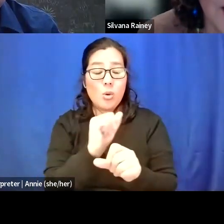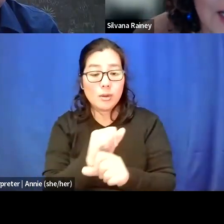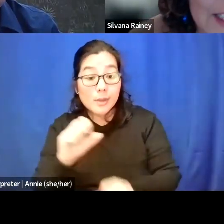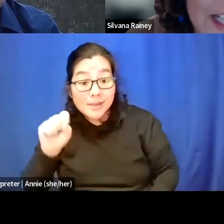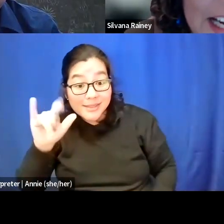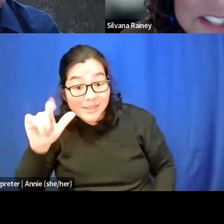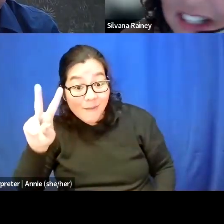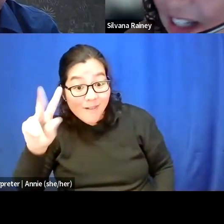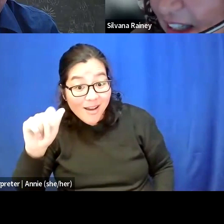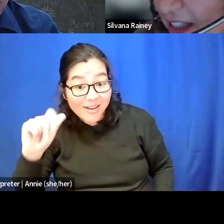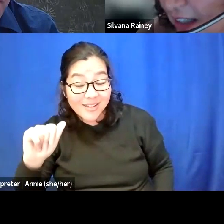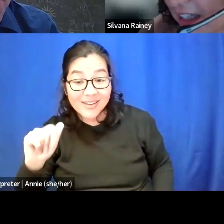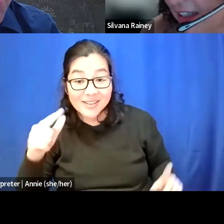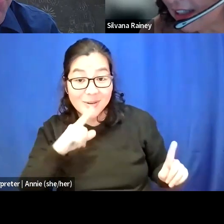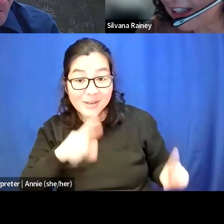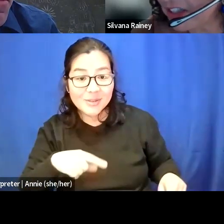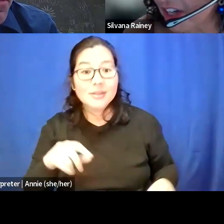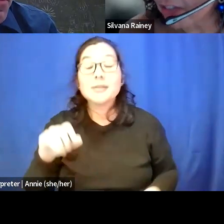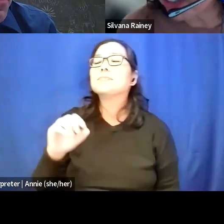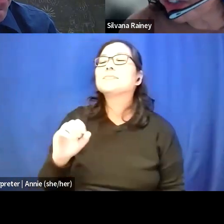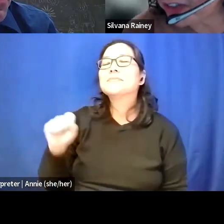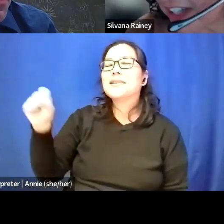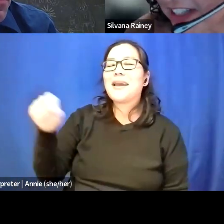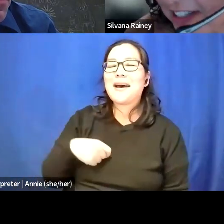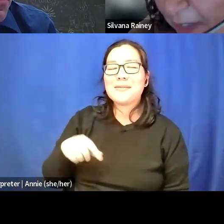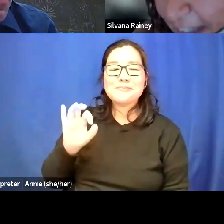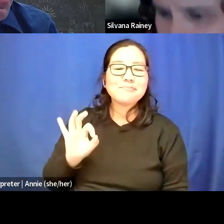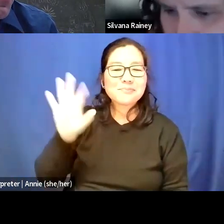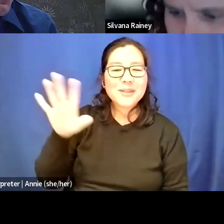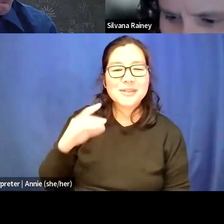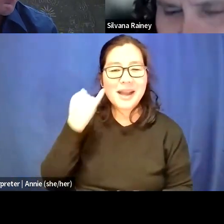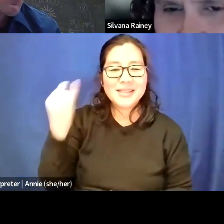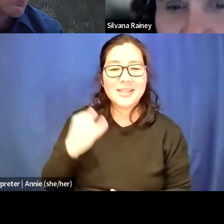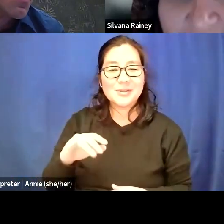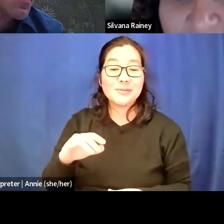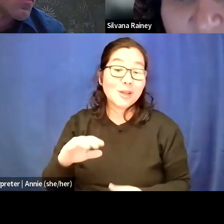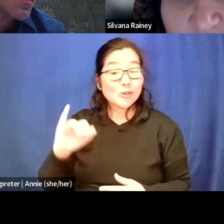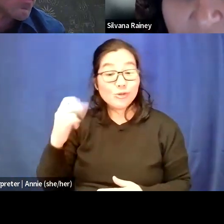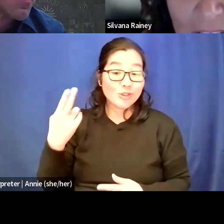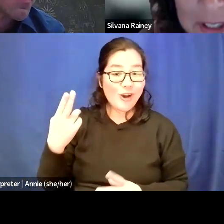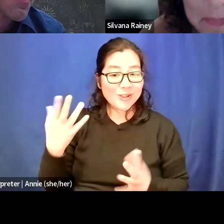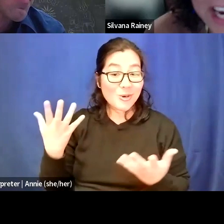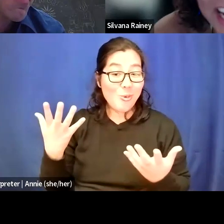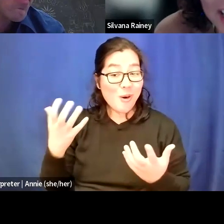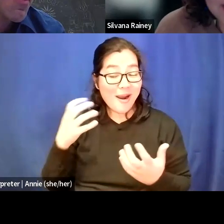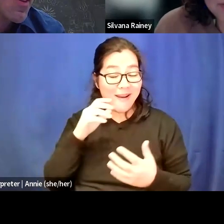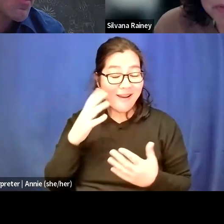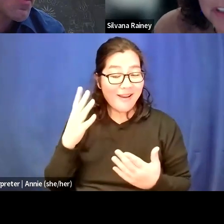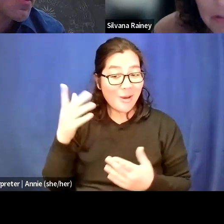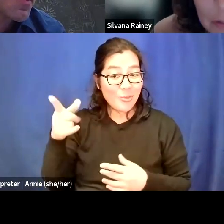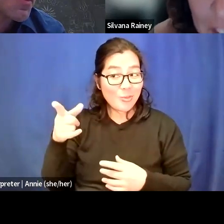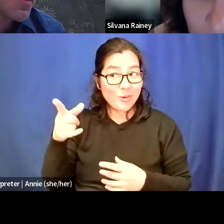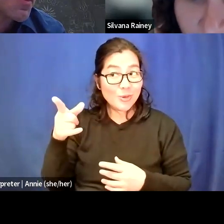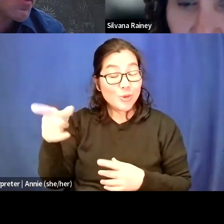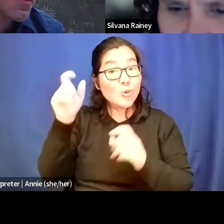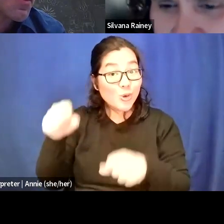on? Yeah, I was just saying, here's an idea. Hey, Josh, why don't you create something that you'd have the page and we put